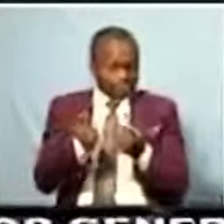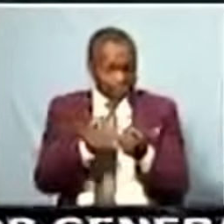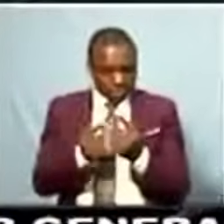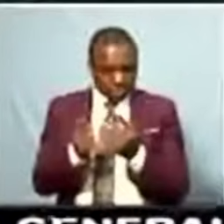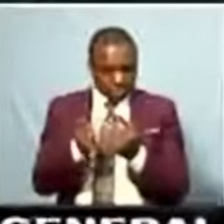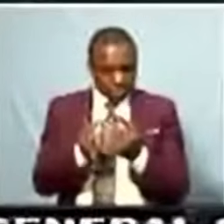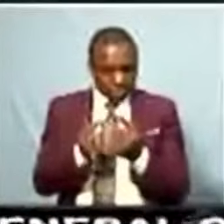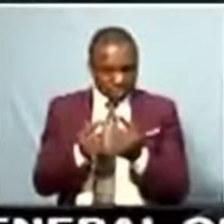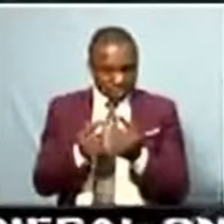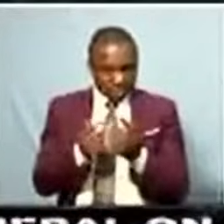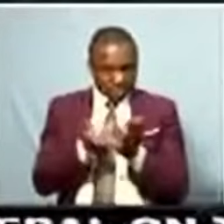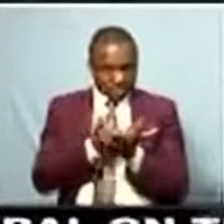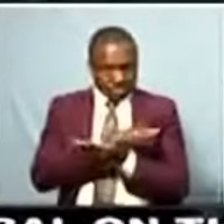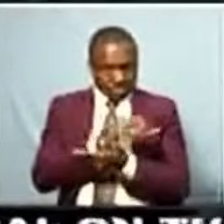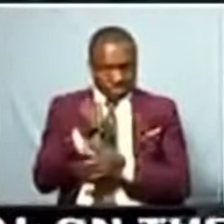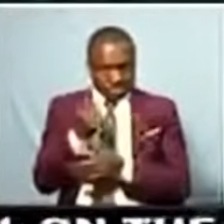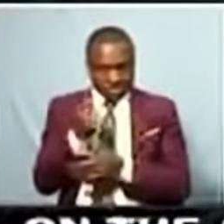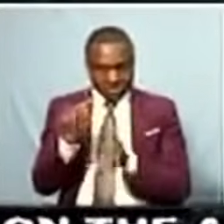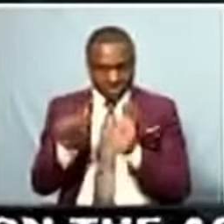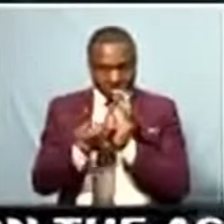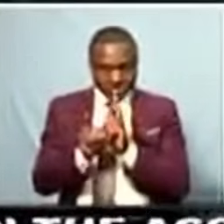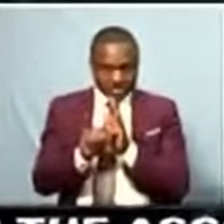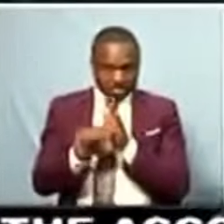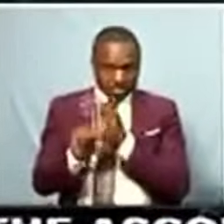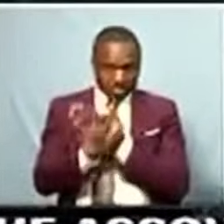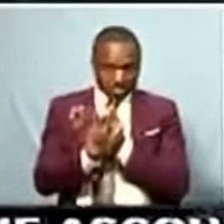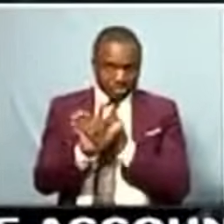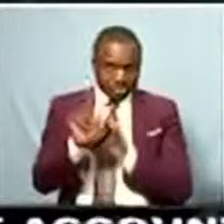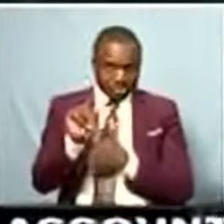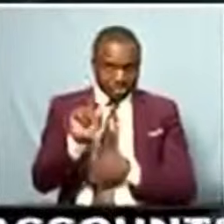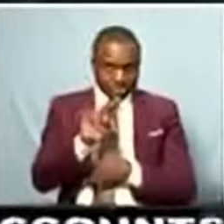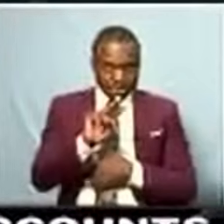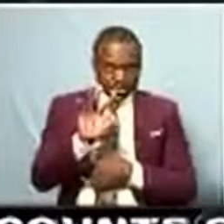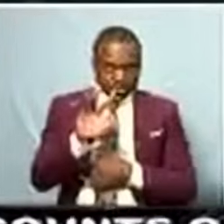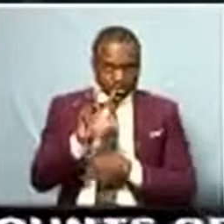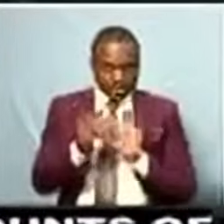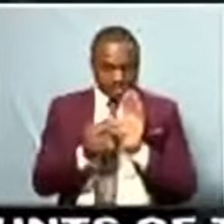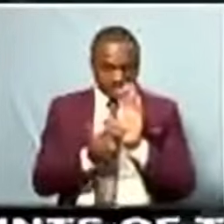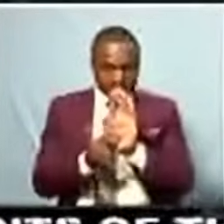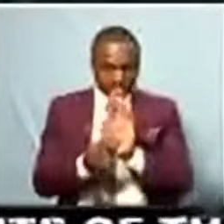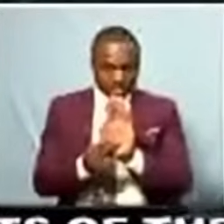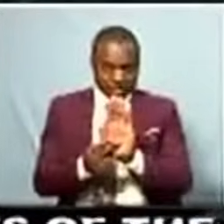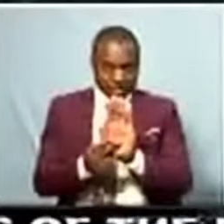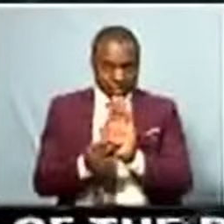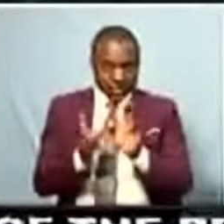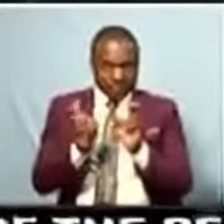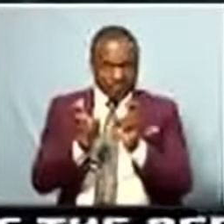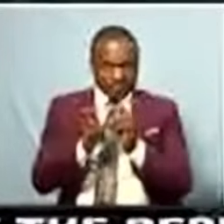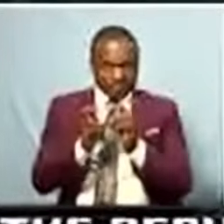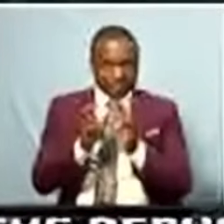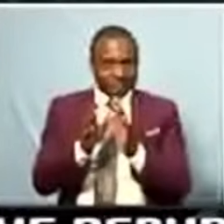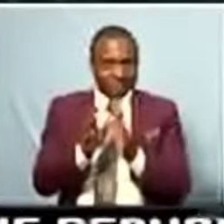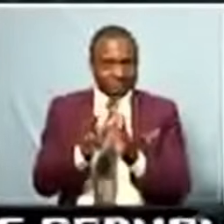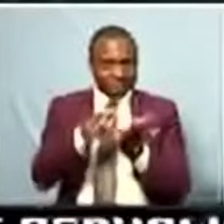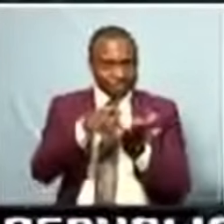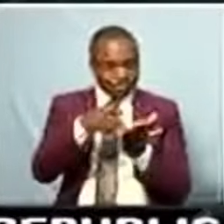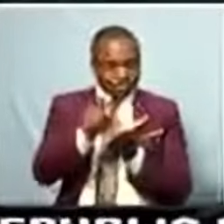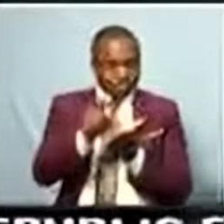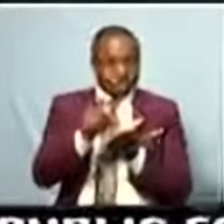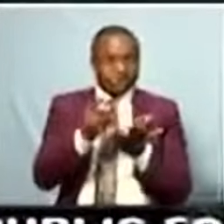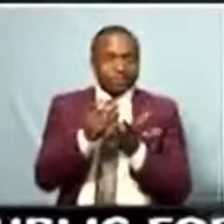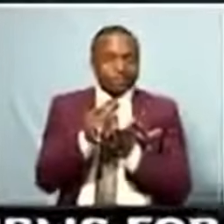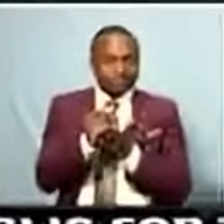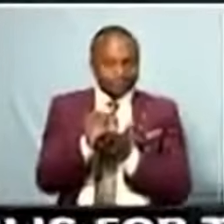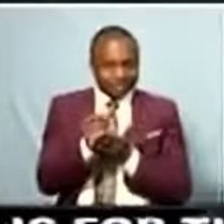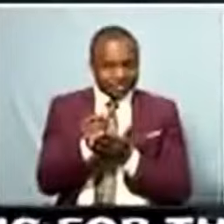of the situation carried out in April 2025 revealed that the contractor had been paid amounts